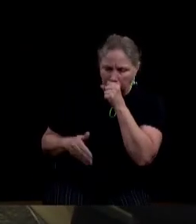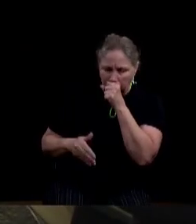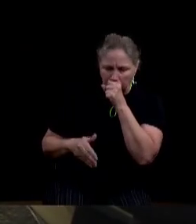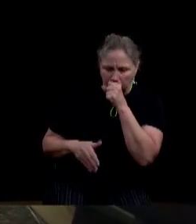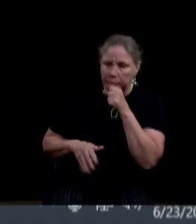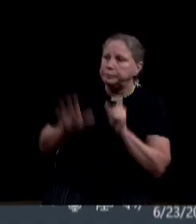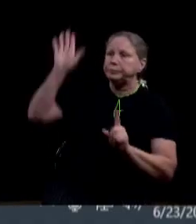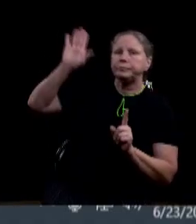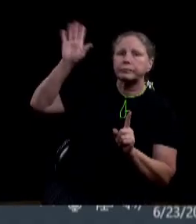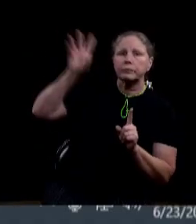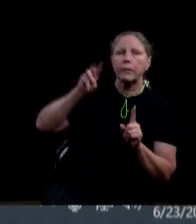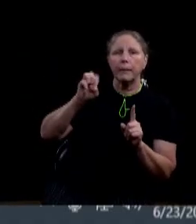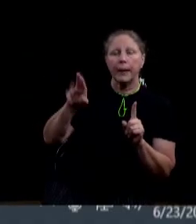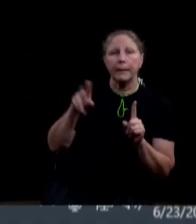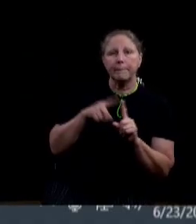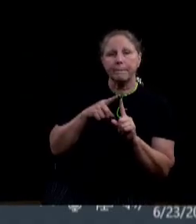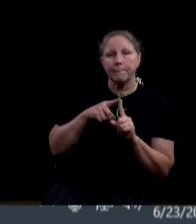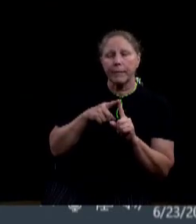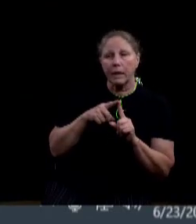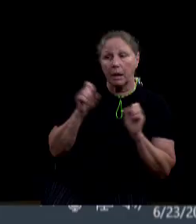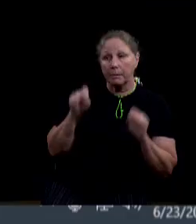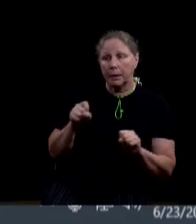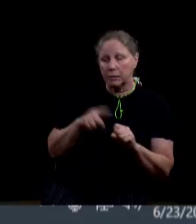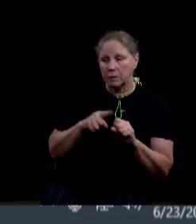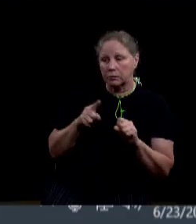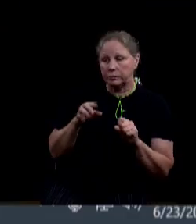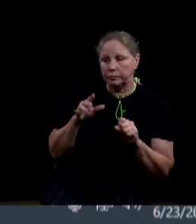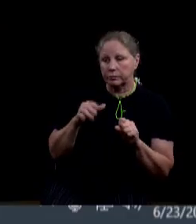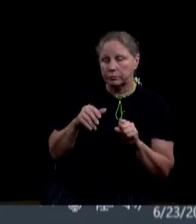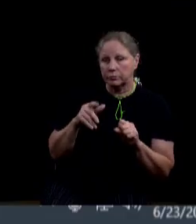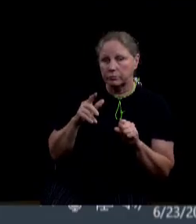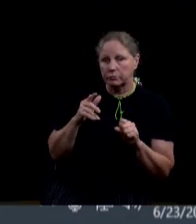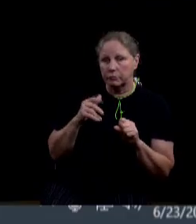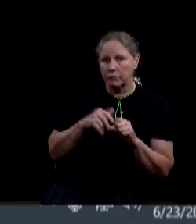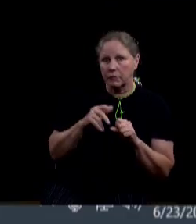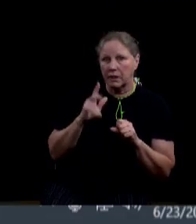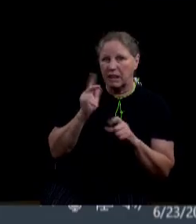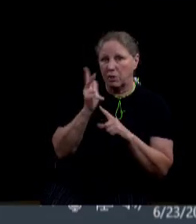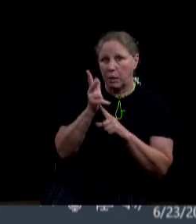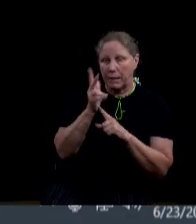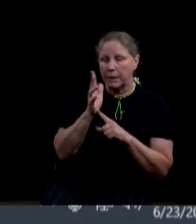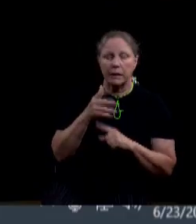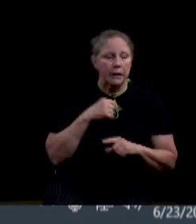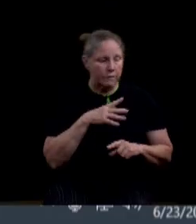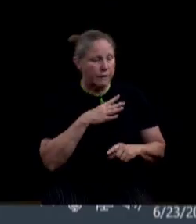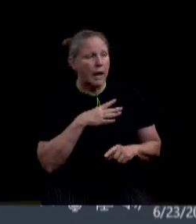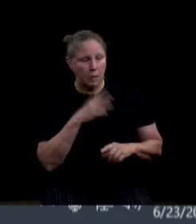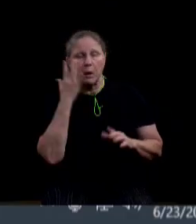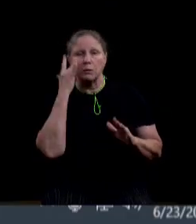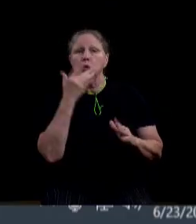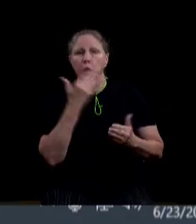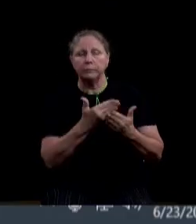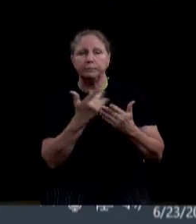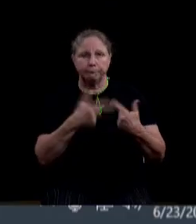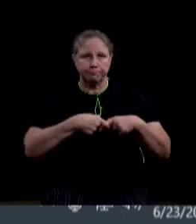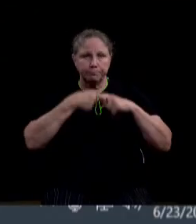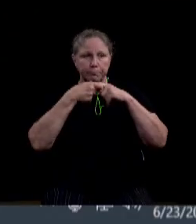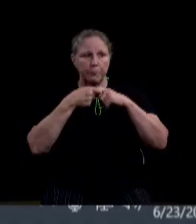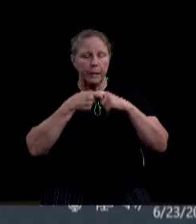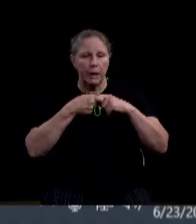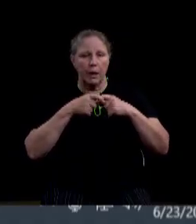give 3 to 5 minutes? Yeah, that's fine. Why don't we, let's plan on starting the next meeting at 1:10. It's 1:05 now.